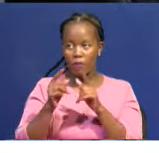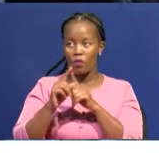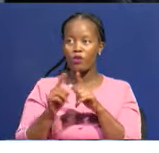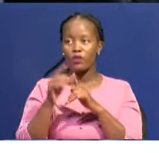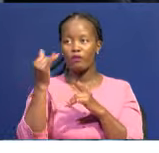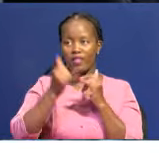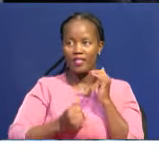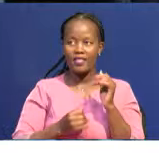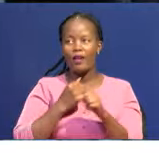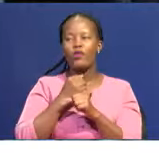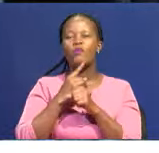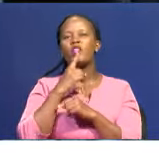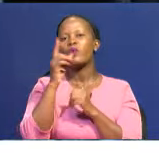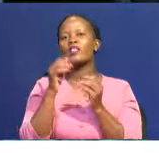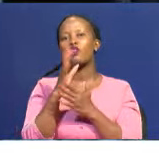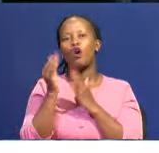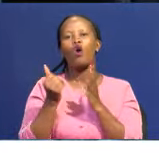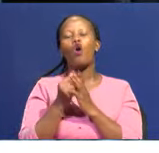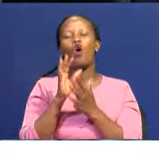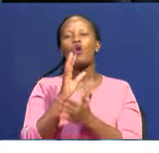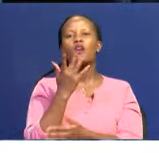we will reclaim all our forest.